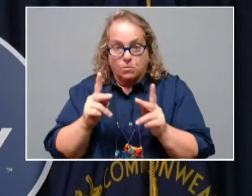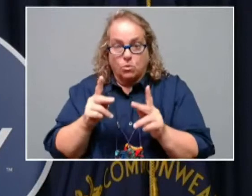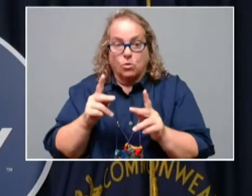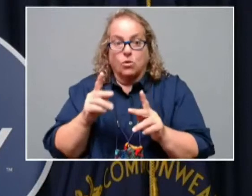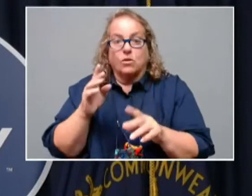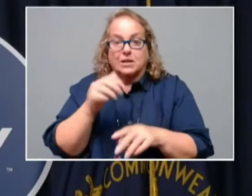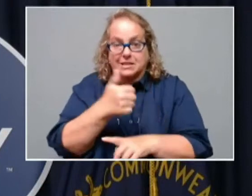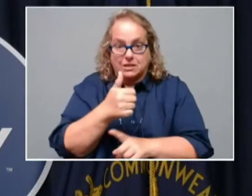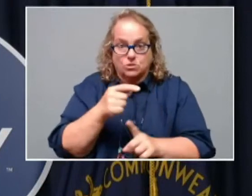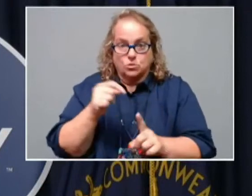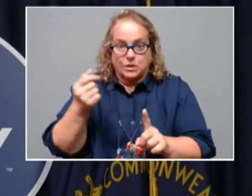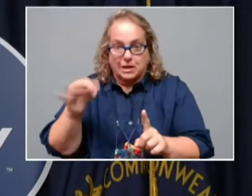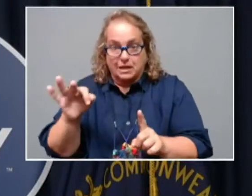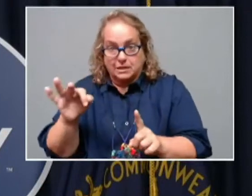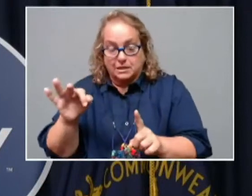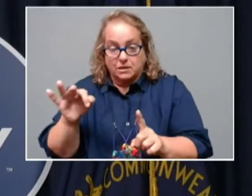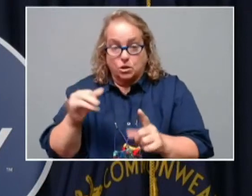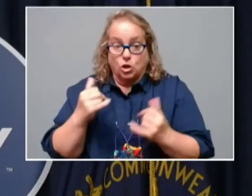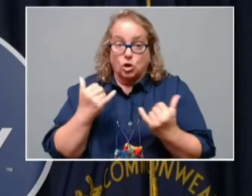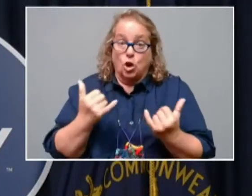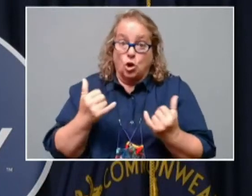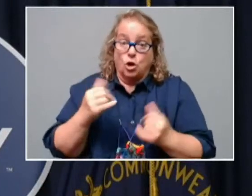19. Current positivity rate,